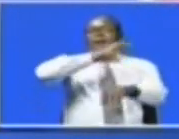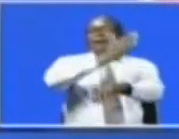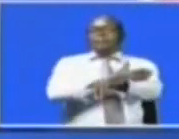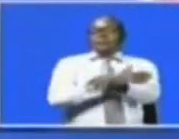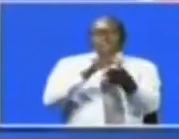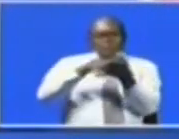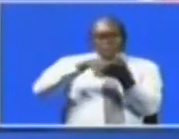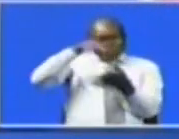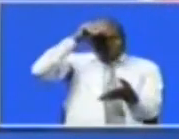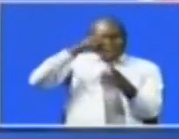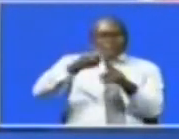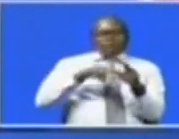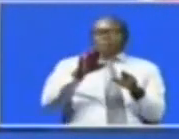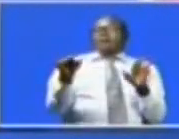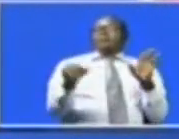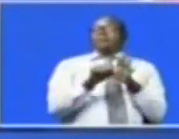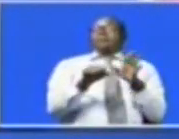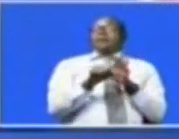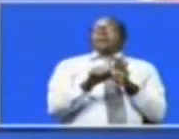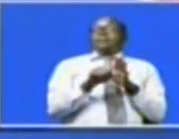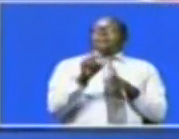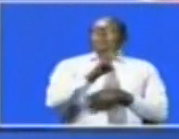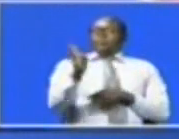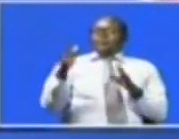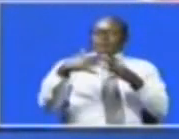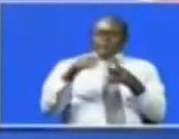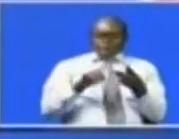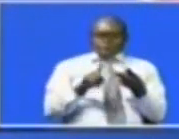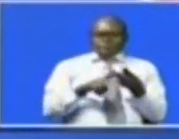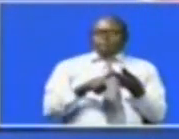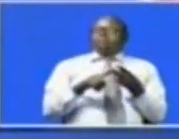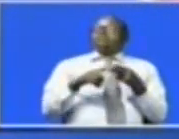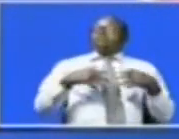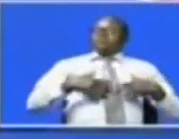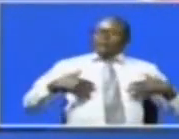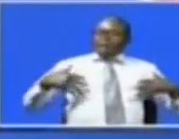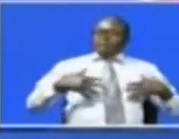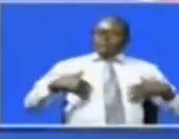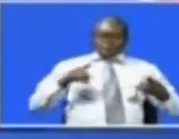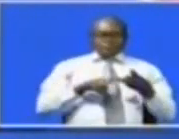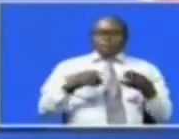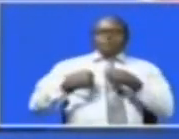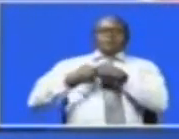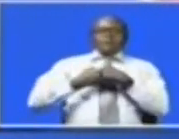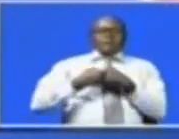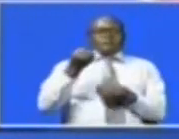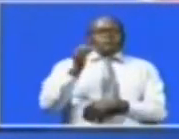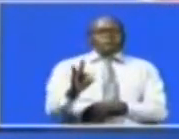learn from the shortcomings of Westgate, from the shortcomings of Garissa, from the challenges